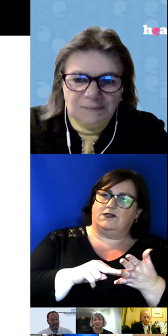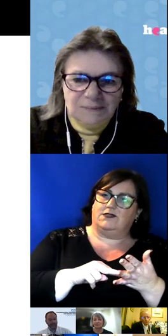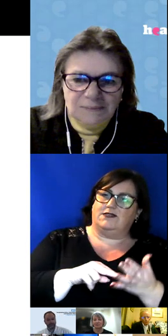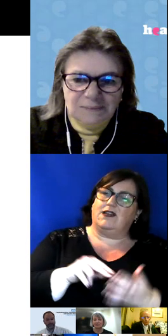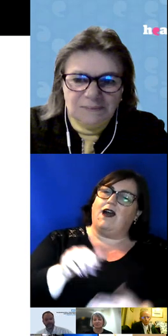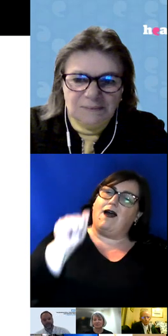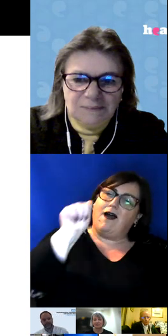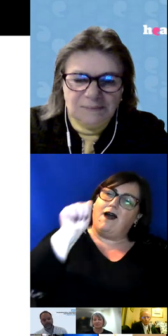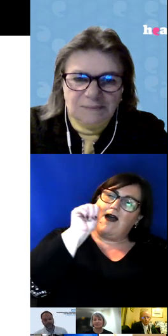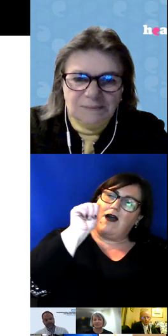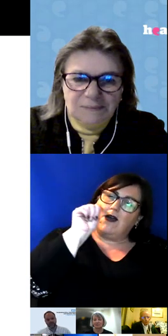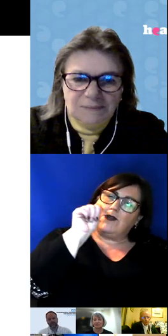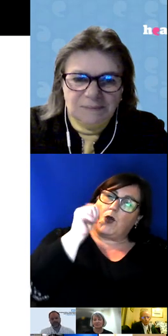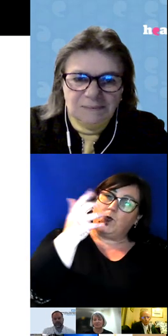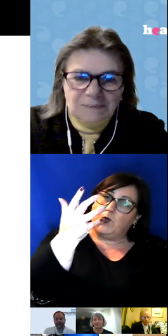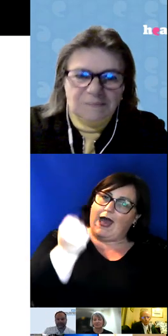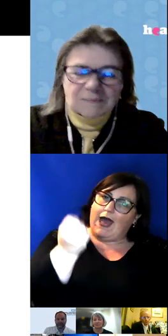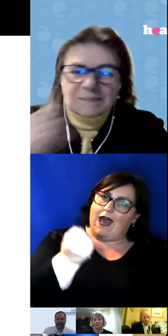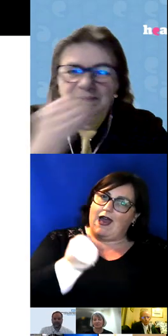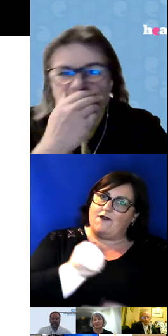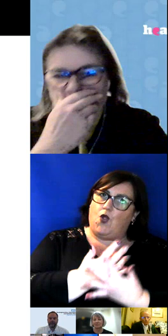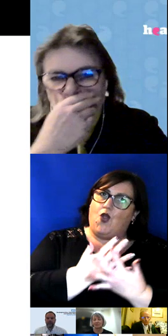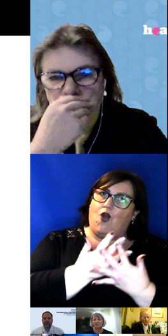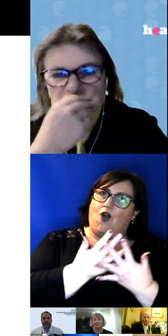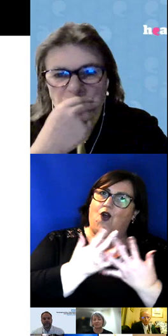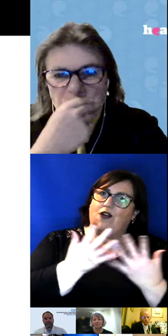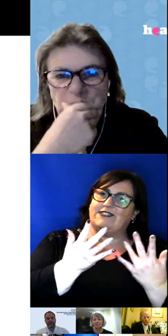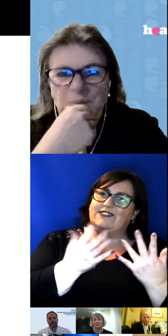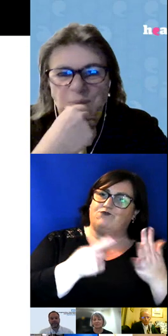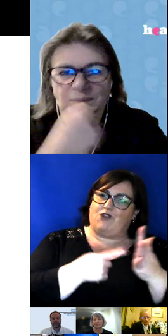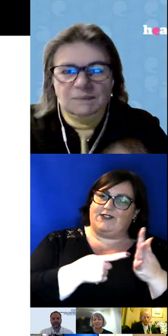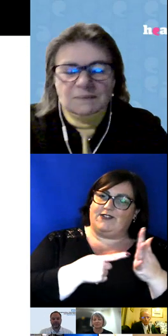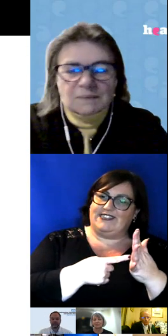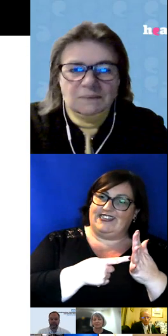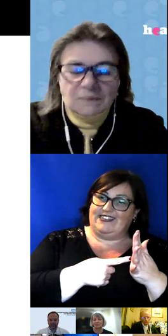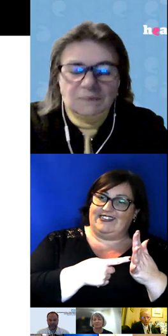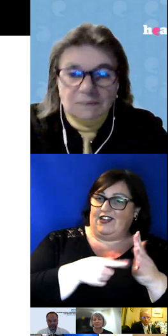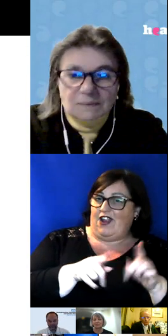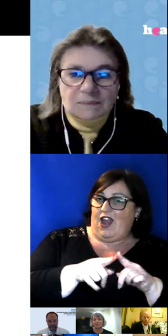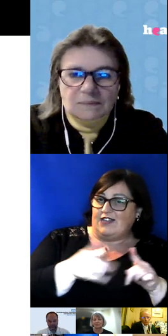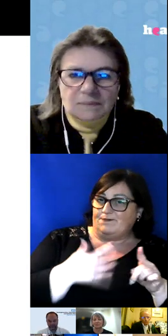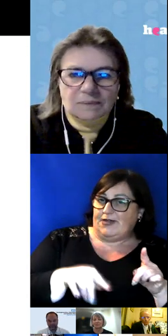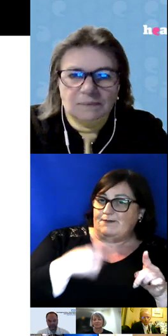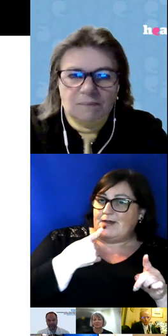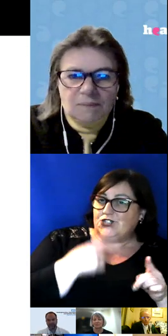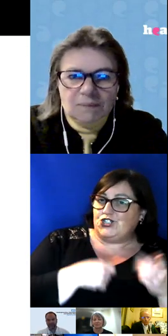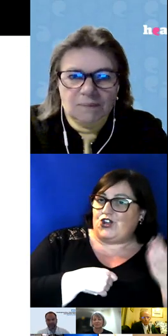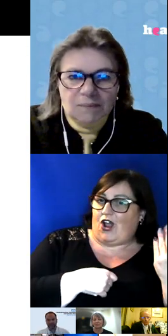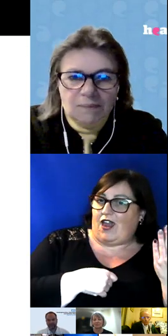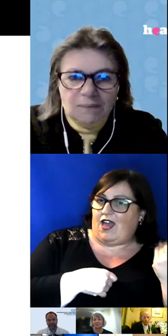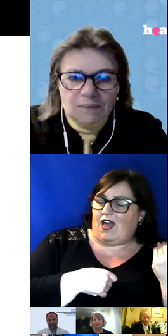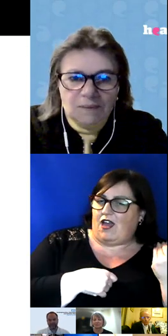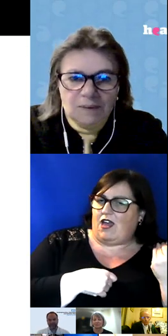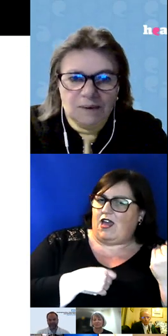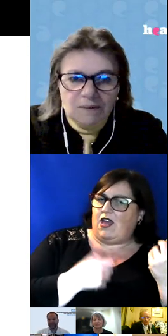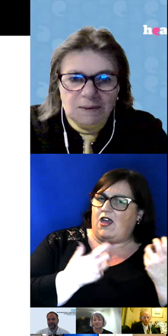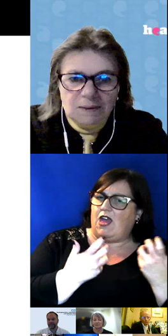you've got a lot of priorities, it's been pointed out. Actually measuring how you're going to deliver against that isn't just going to rely